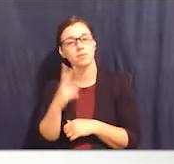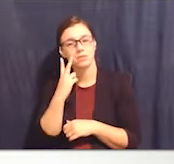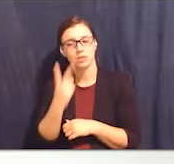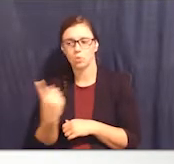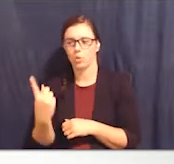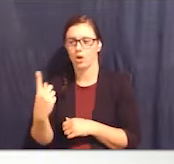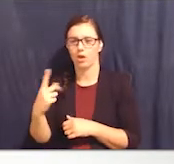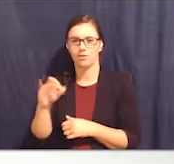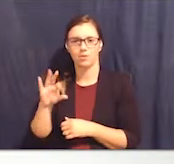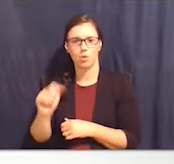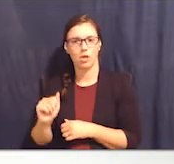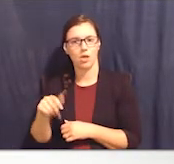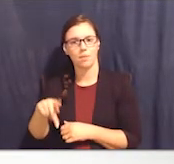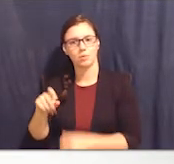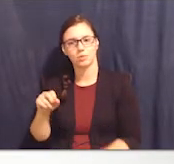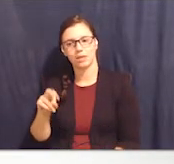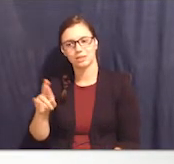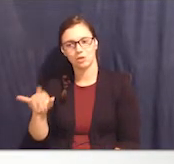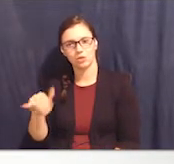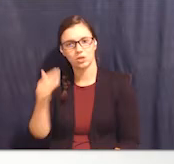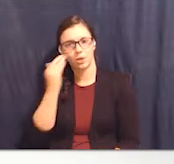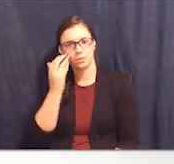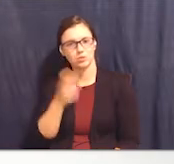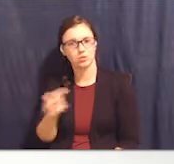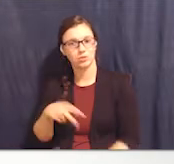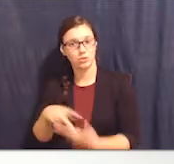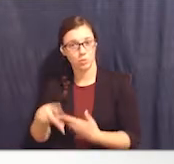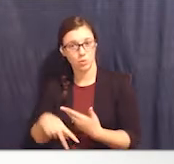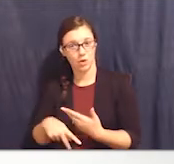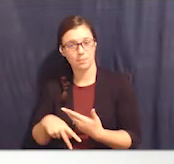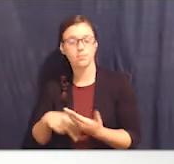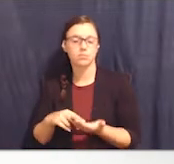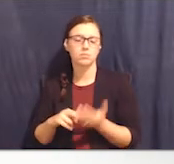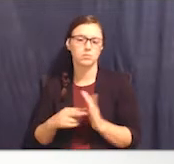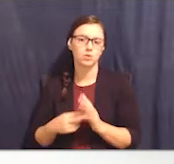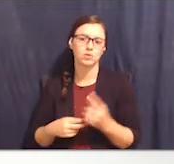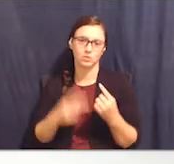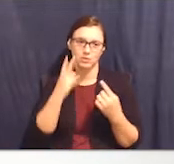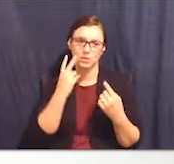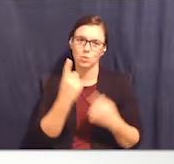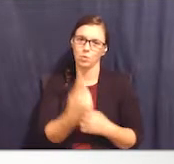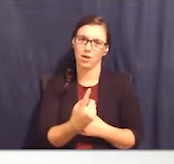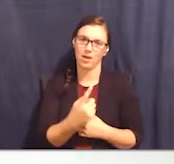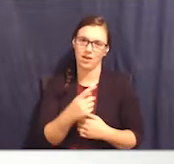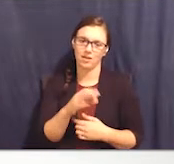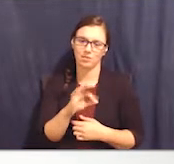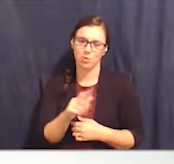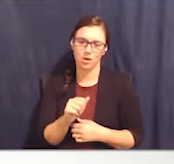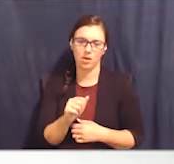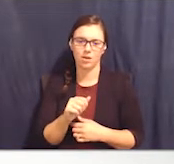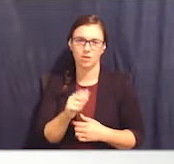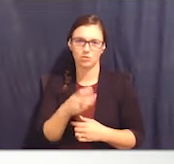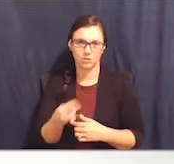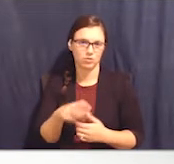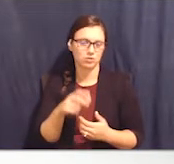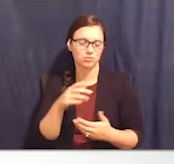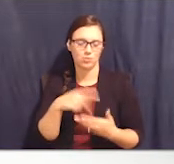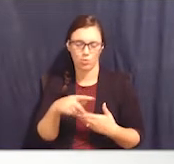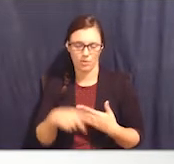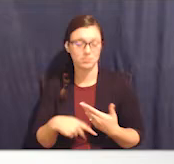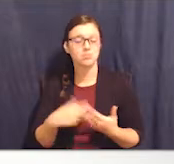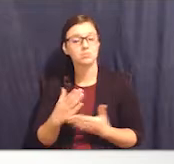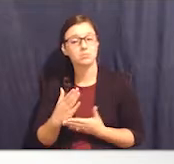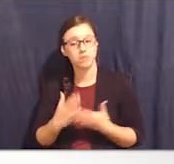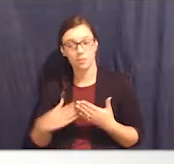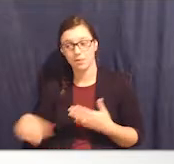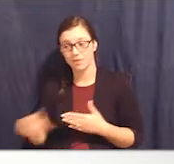all of these programs? Employment. Employment is the goal for this. And they have